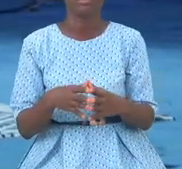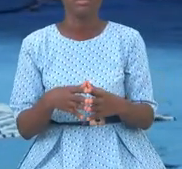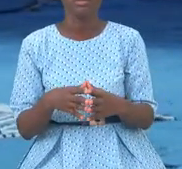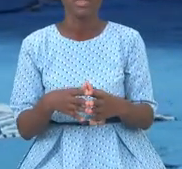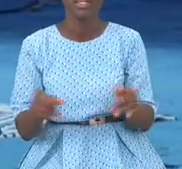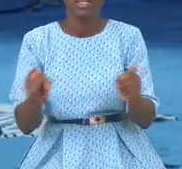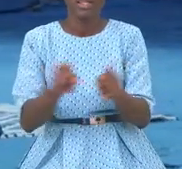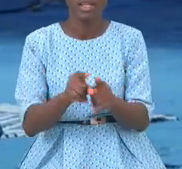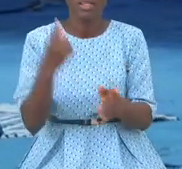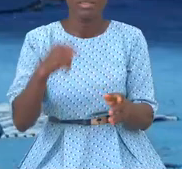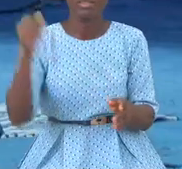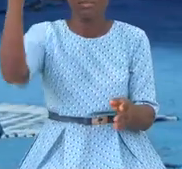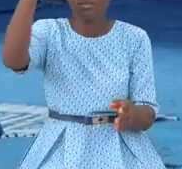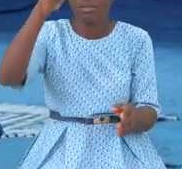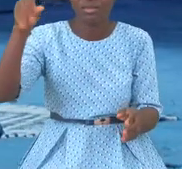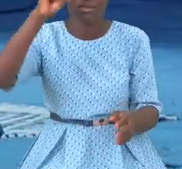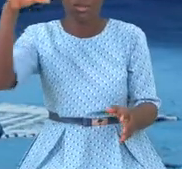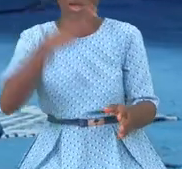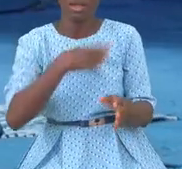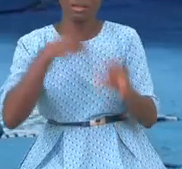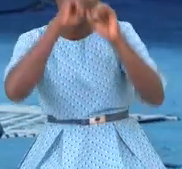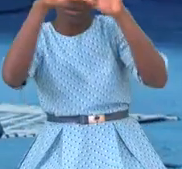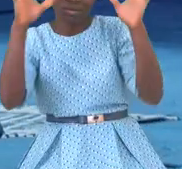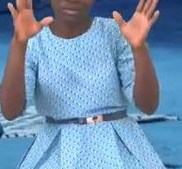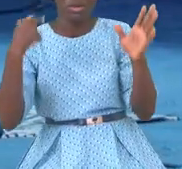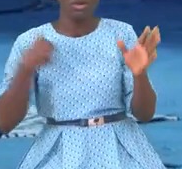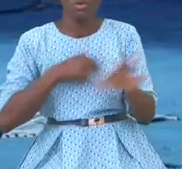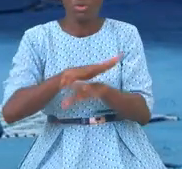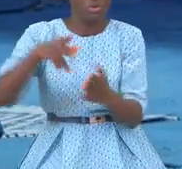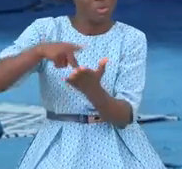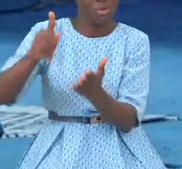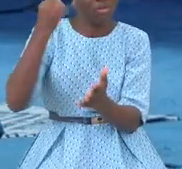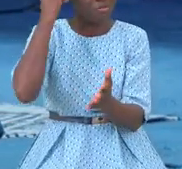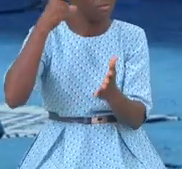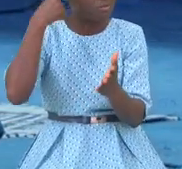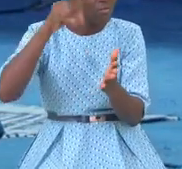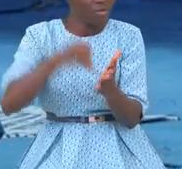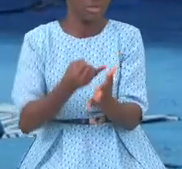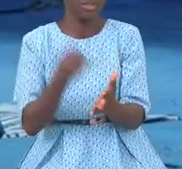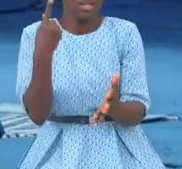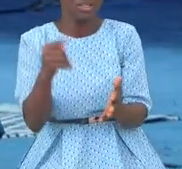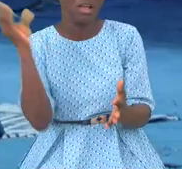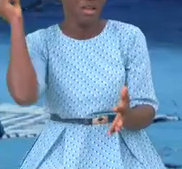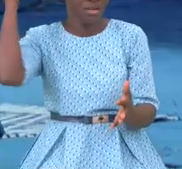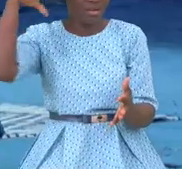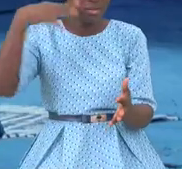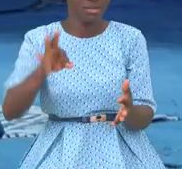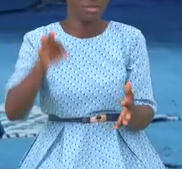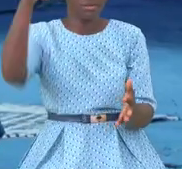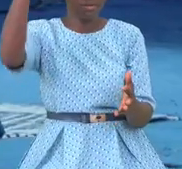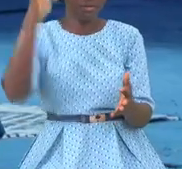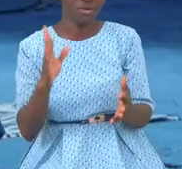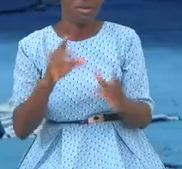we don't pay for that. The grace of God, great grace, supernatural grace, and